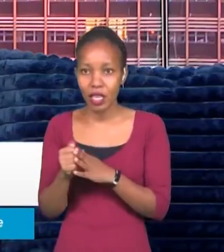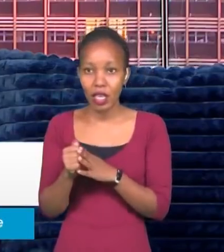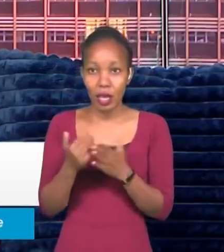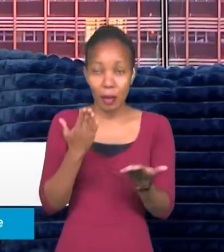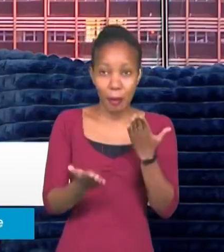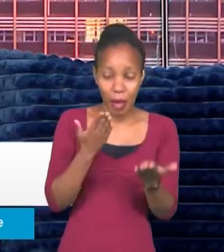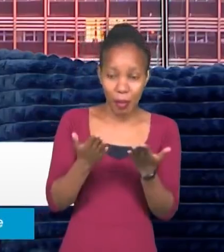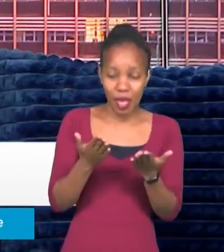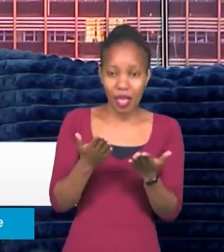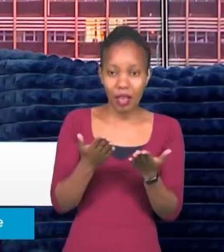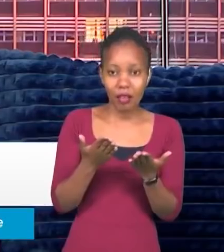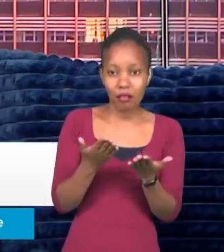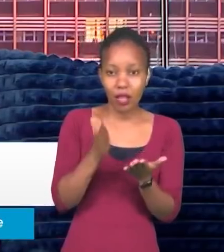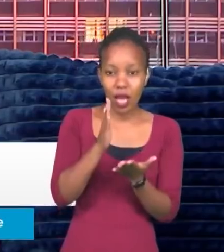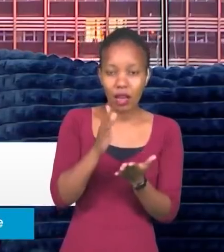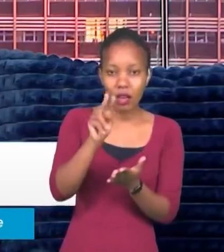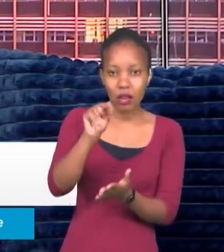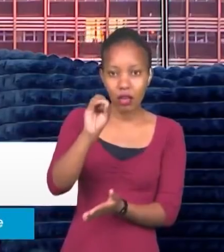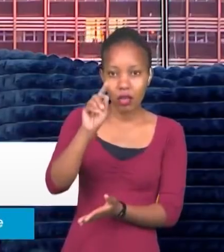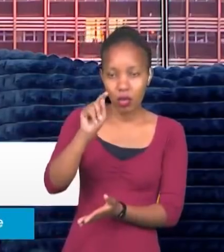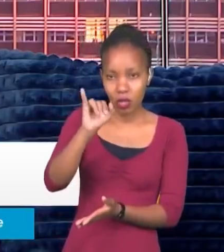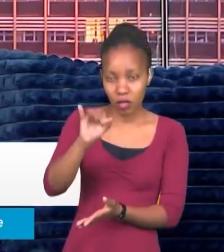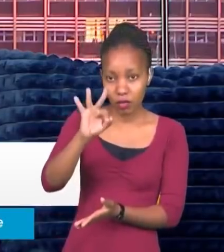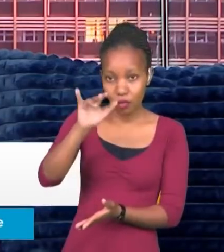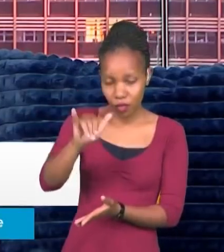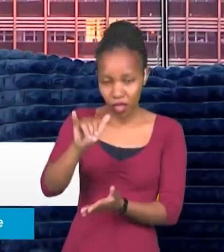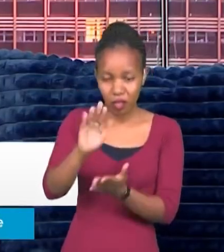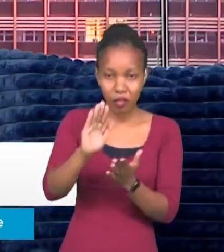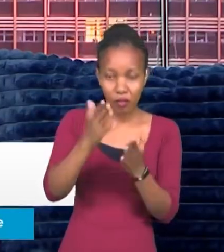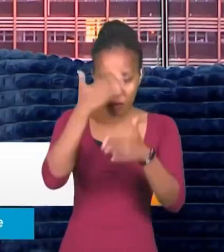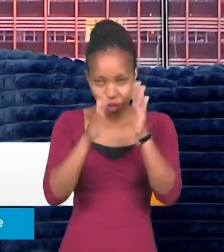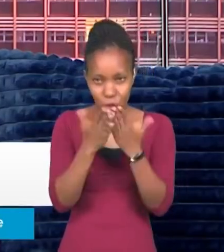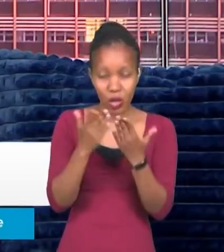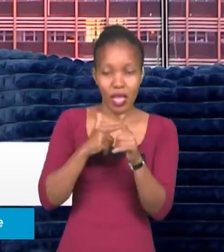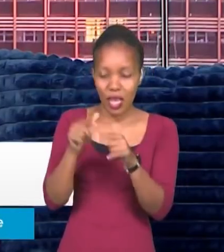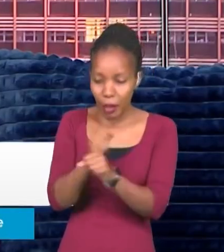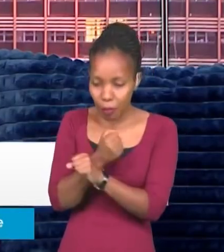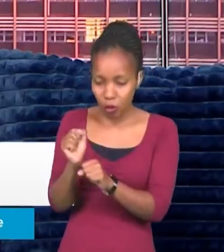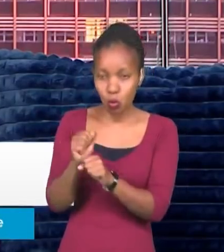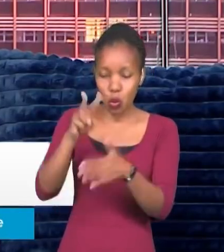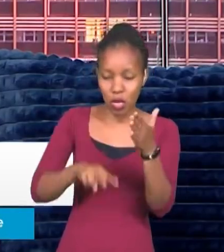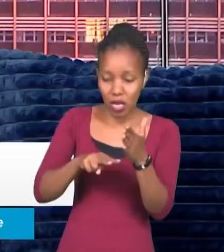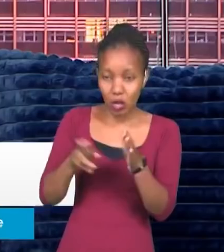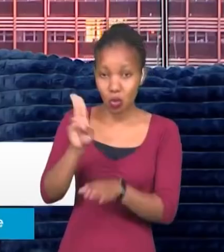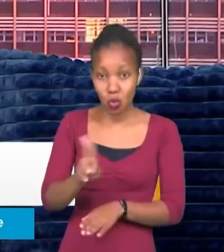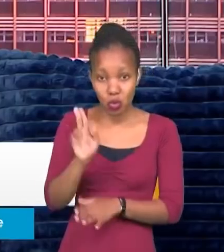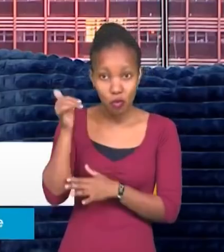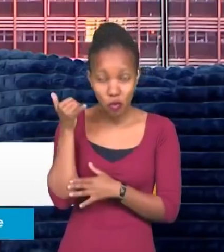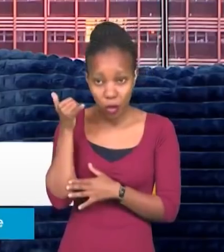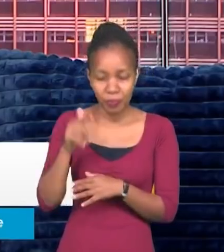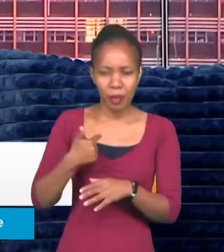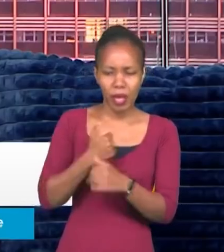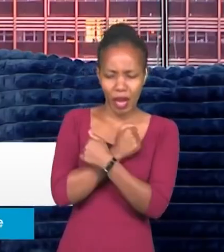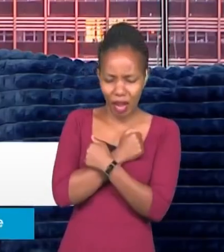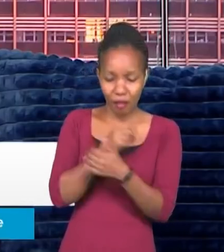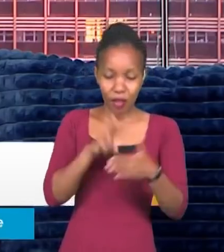a notification on Facebook, you have, you know, they just come up, and so you find that you're not able to read. Yeah. And so what I say, for me, I like